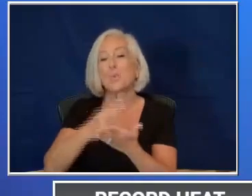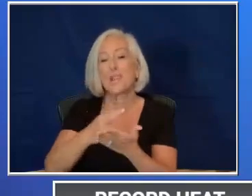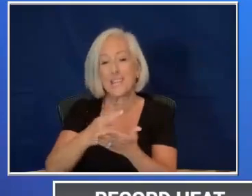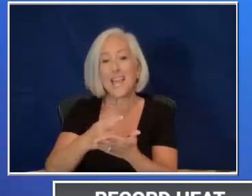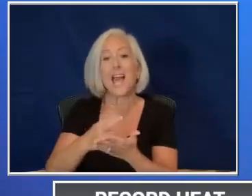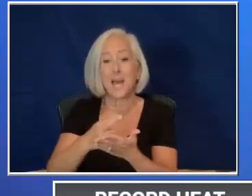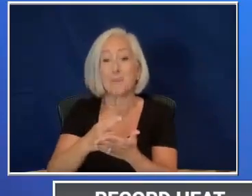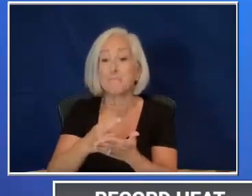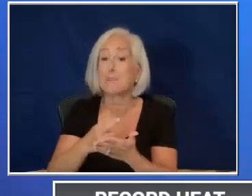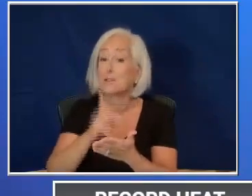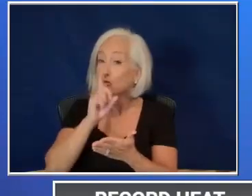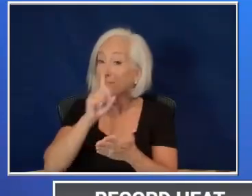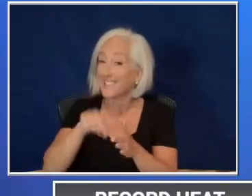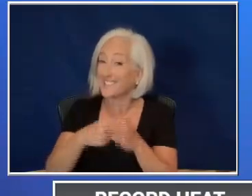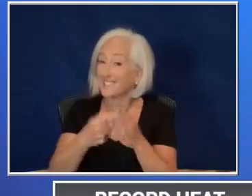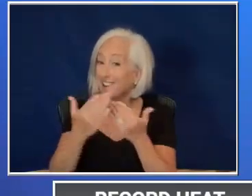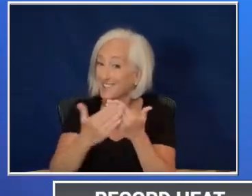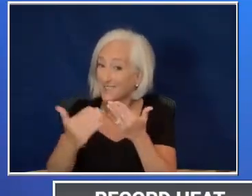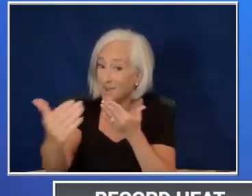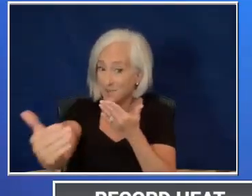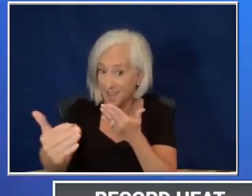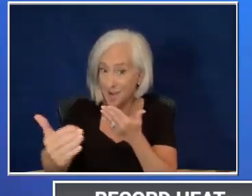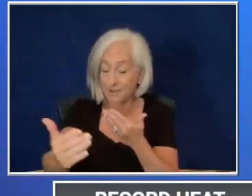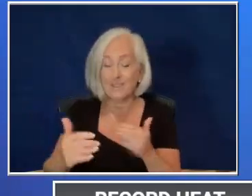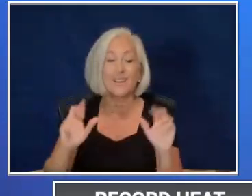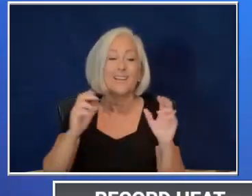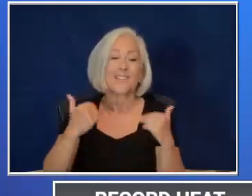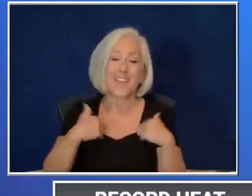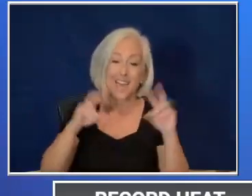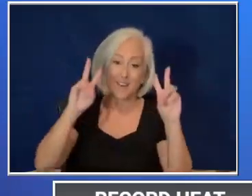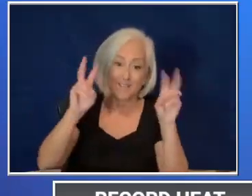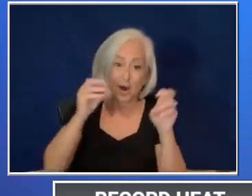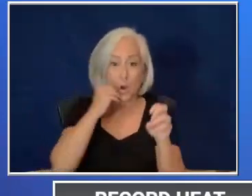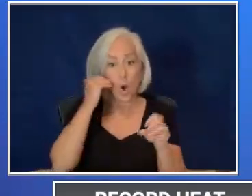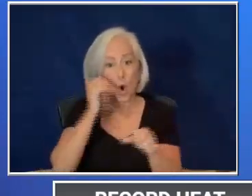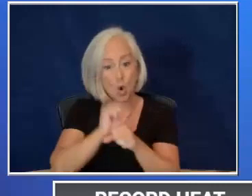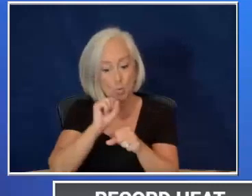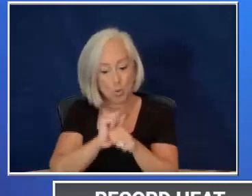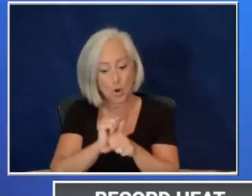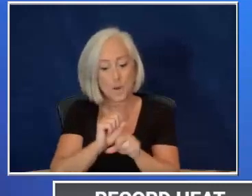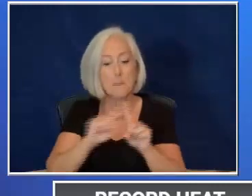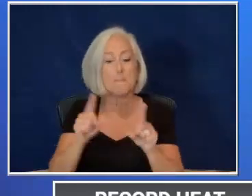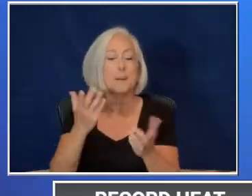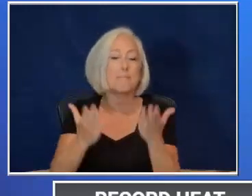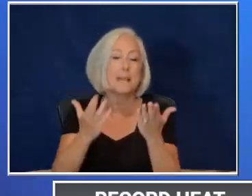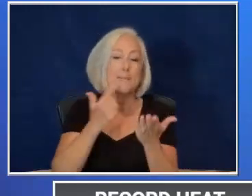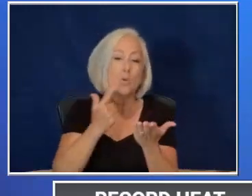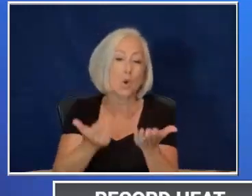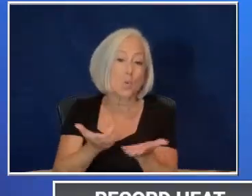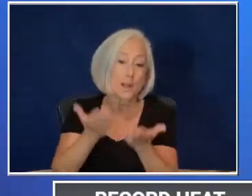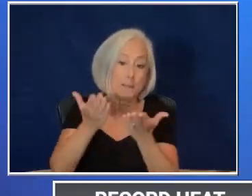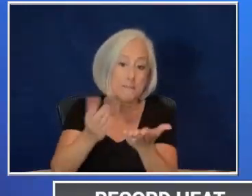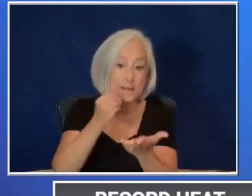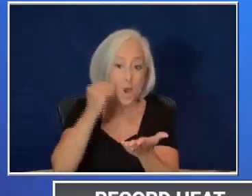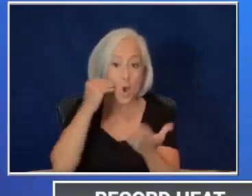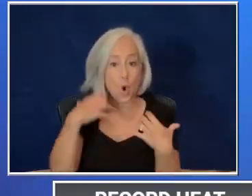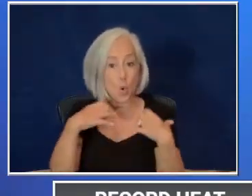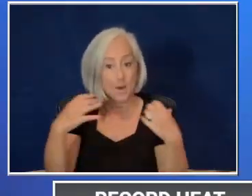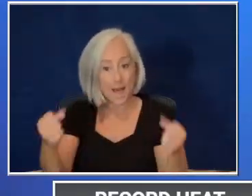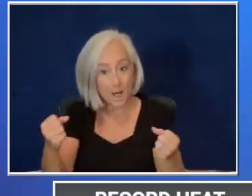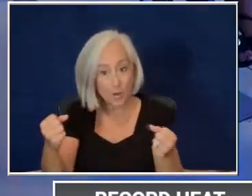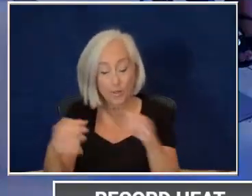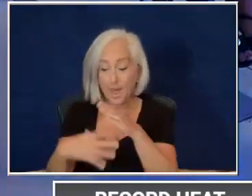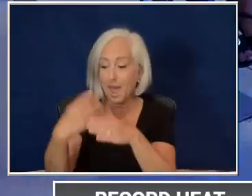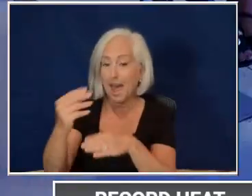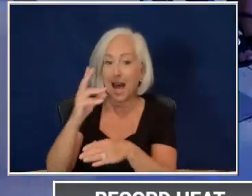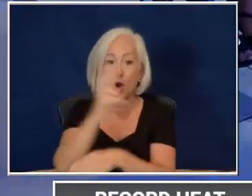of them. So yes, they have homework, but then we also might recommend either home health or outpatient therapies so that they continue with their recovery. Yeah.